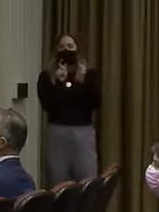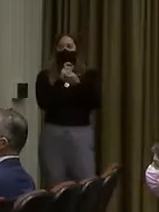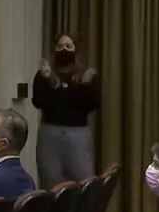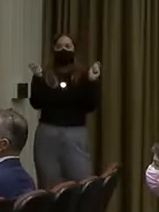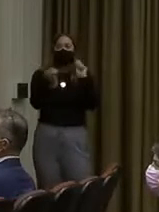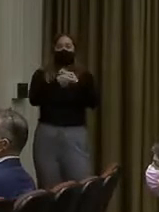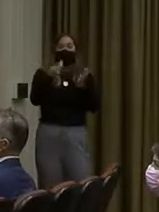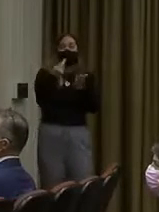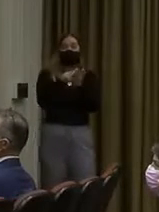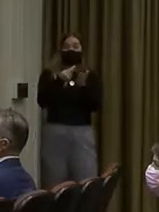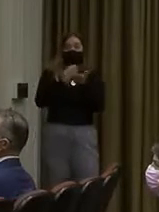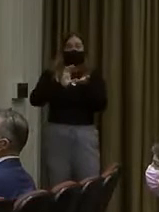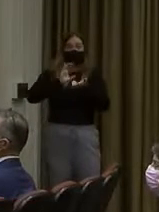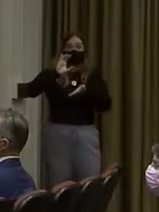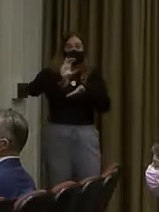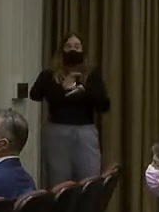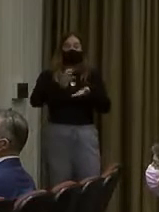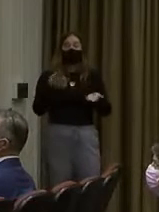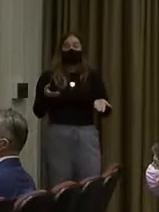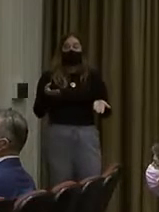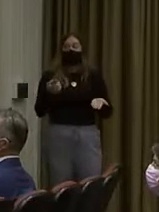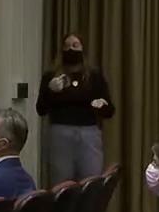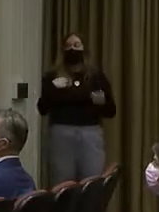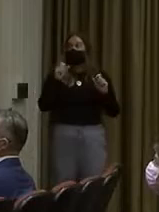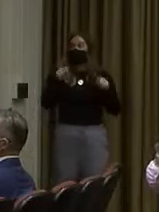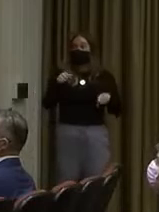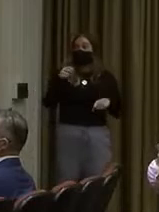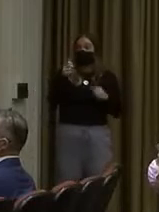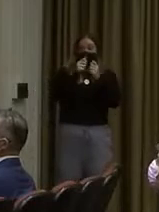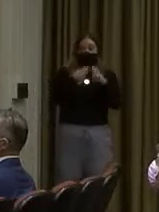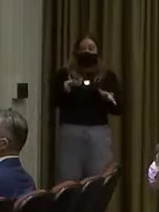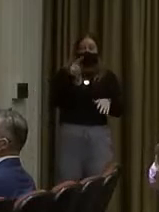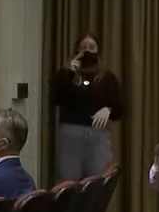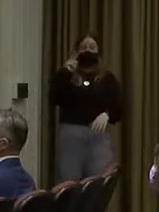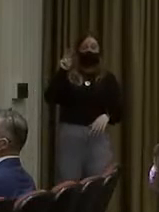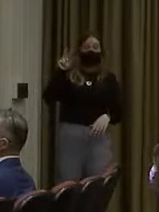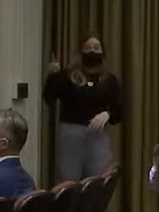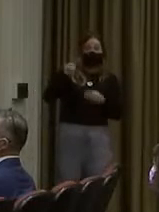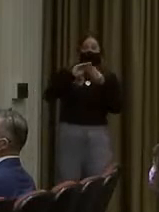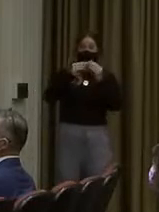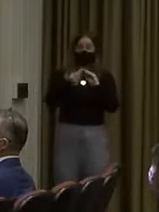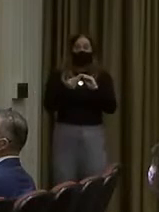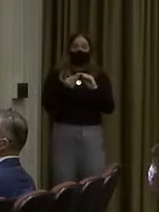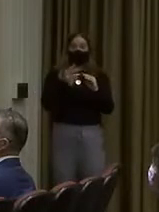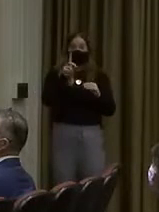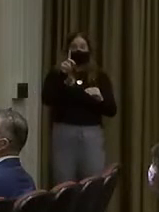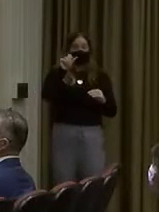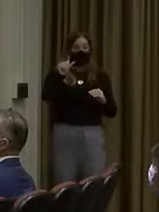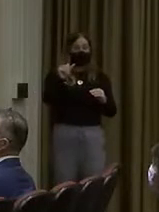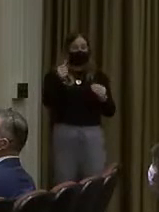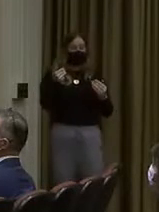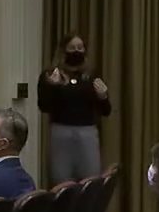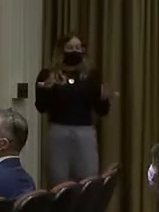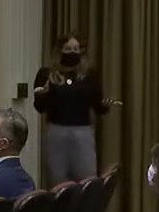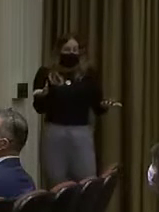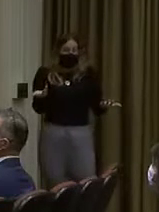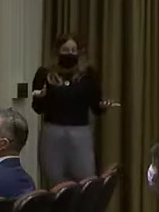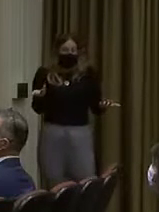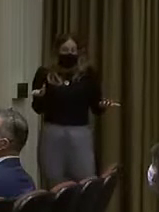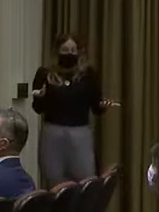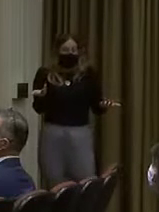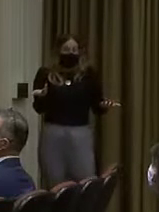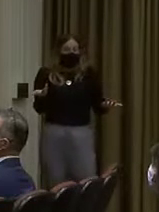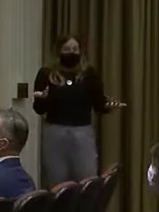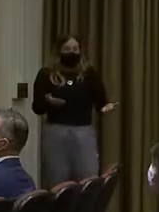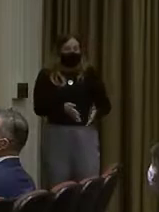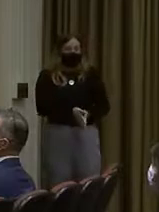for funding. I can tell you without looking at any of these numbers that disability is ubiquitous, okay? And,